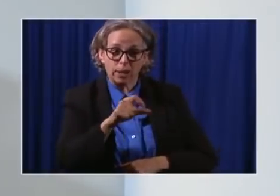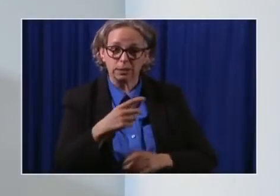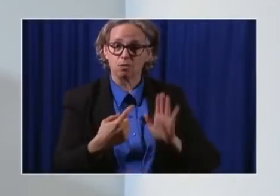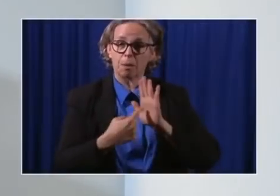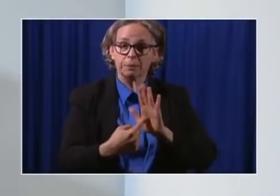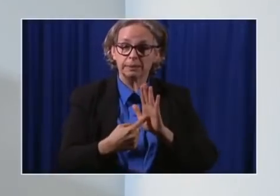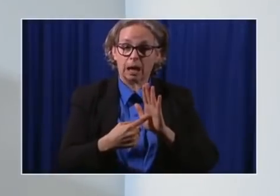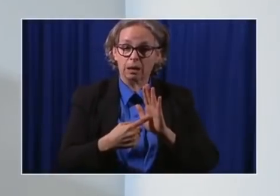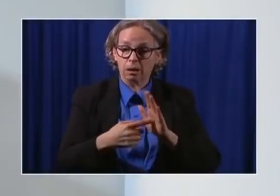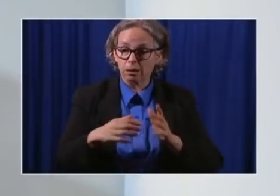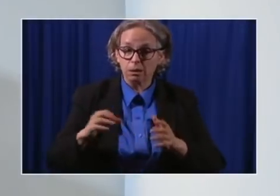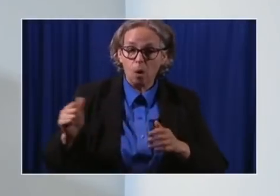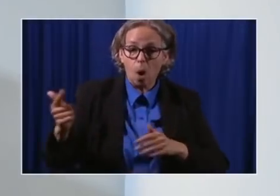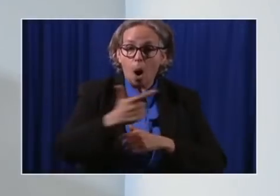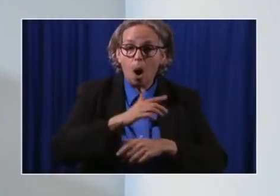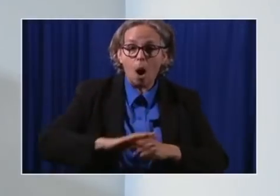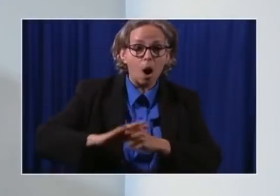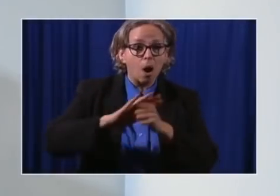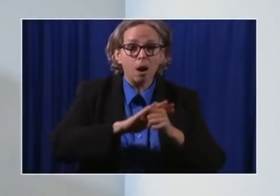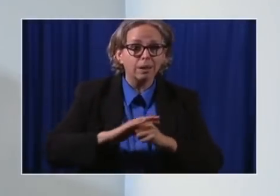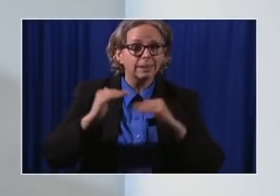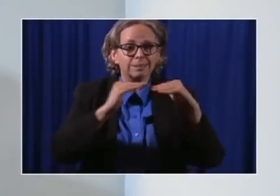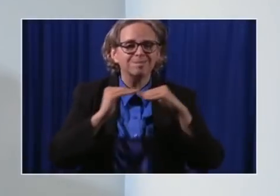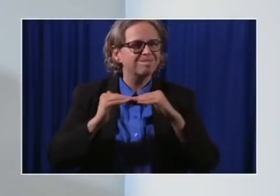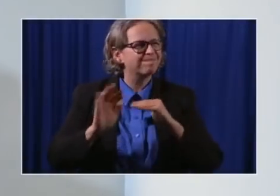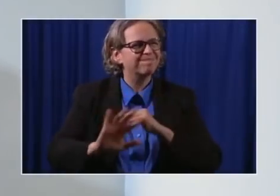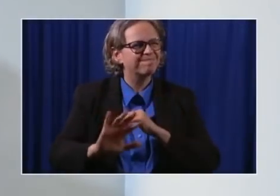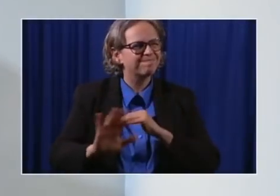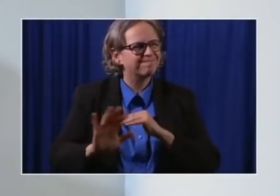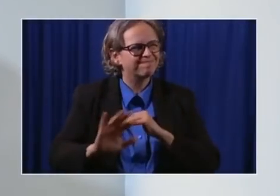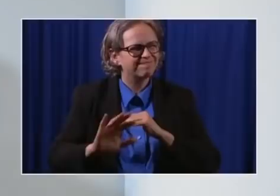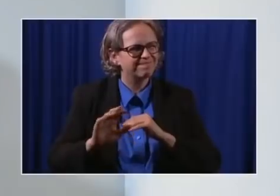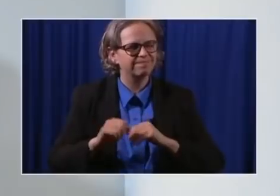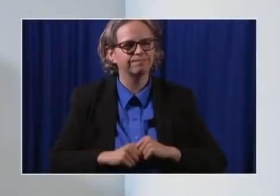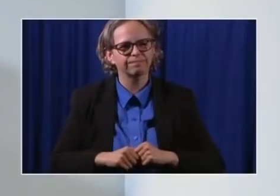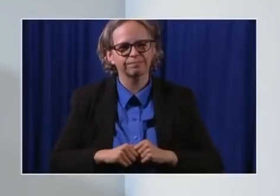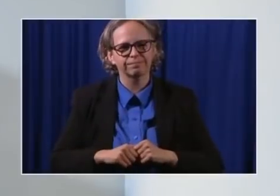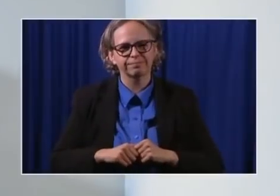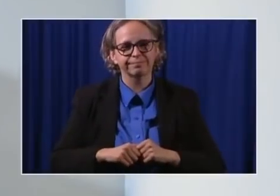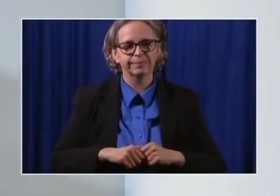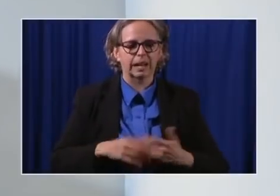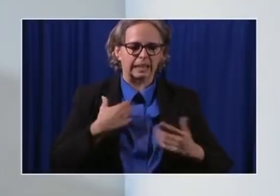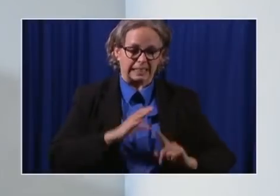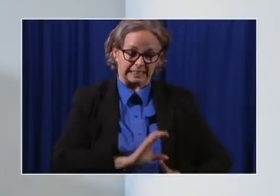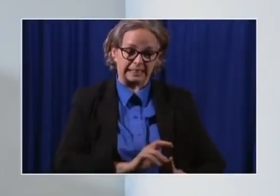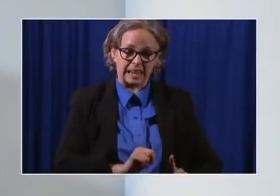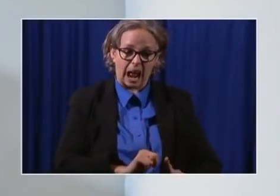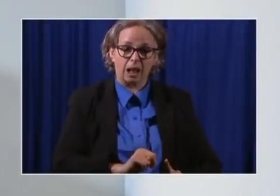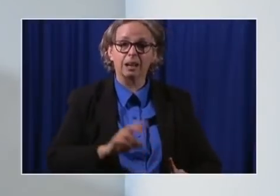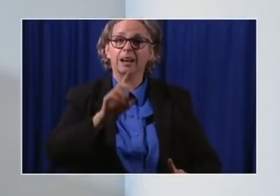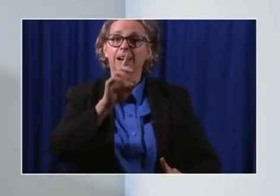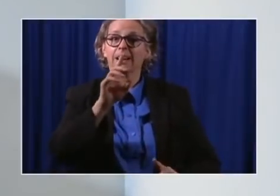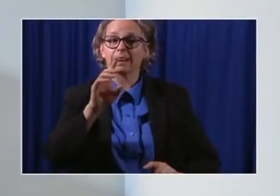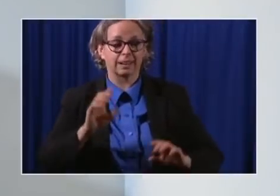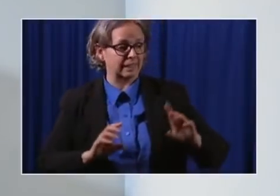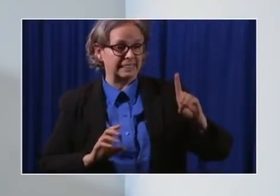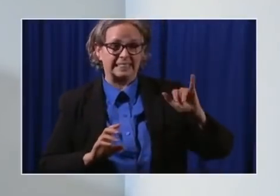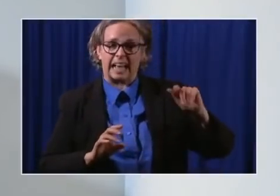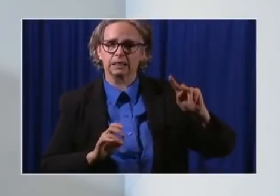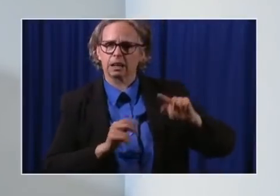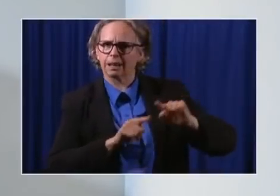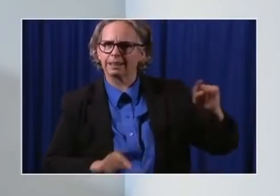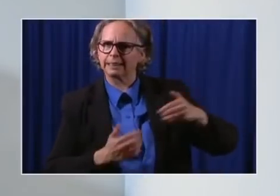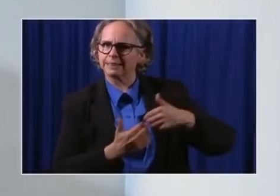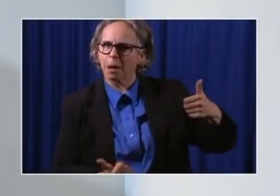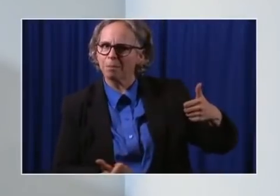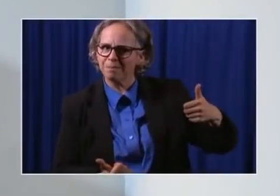equally. For example, Cincinnati and Dayton, the Dayton areas are served by 2 independent blood banks. It's also important to